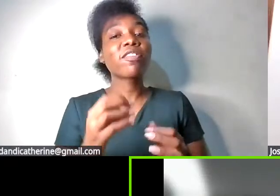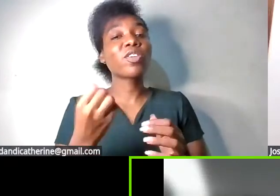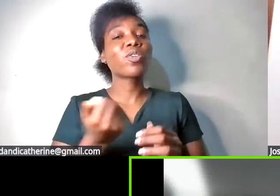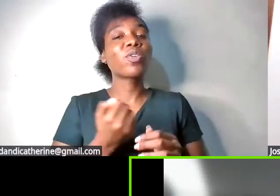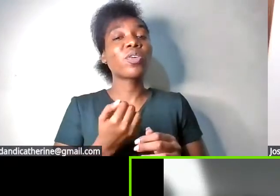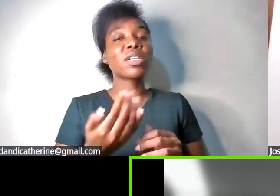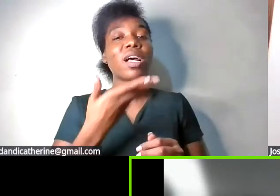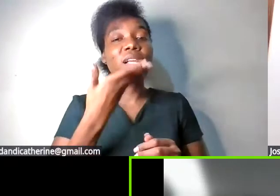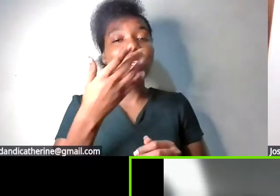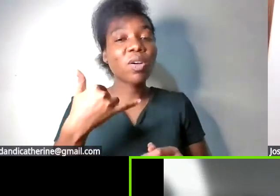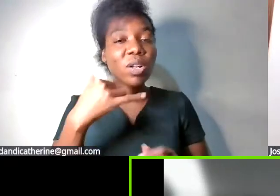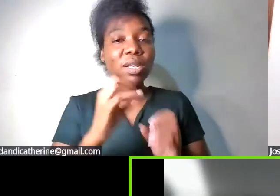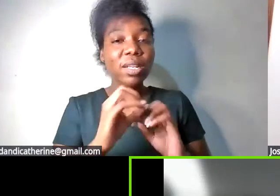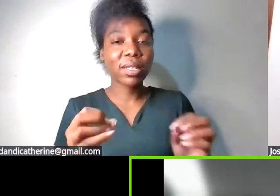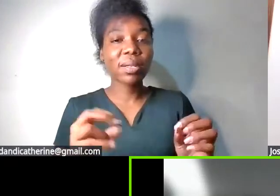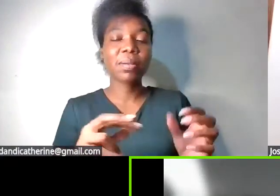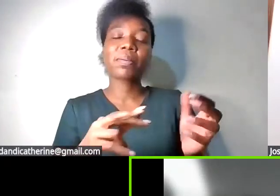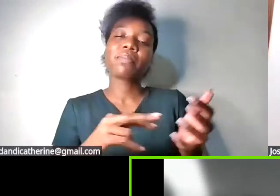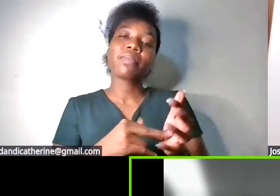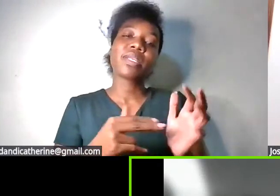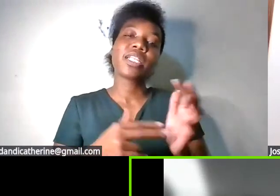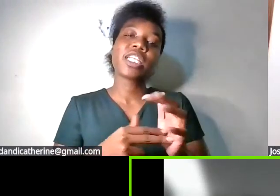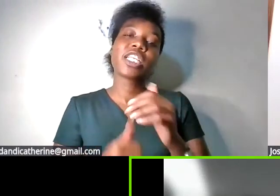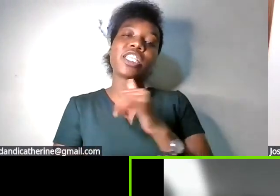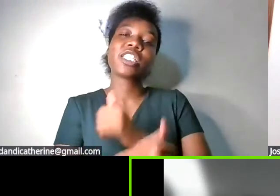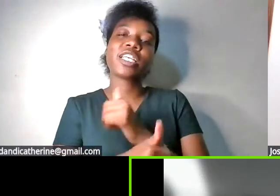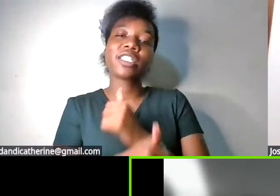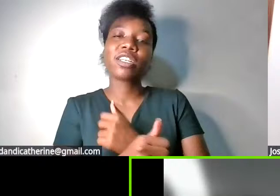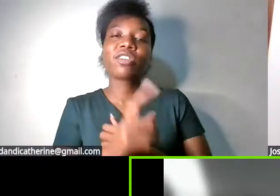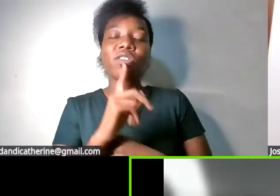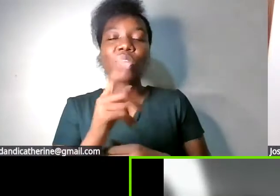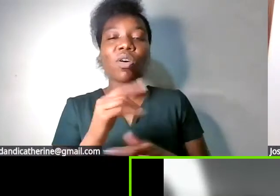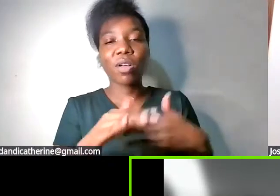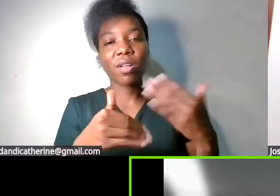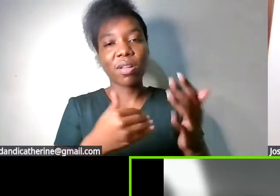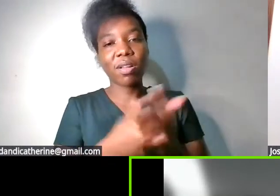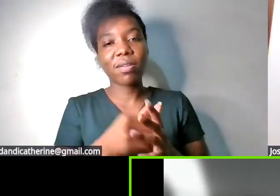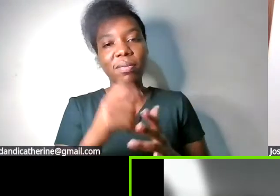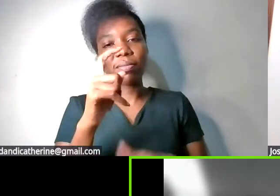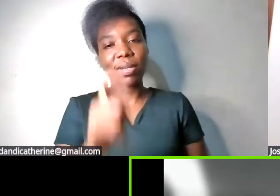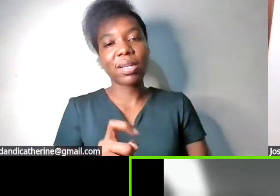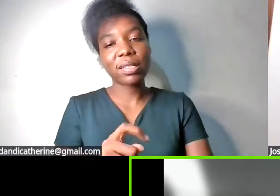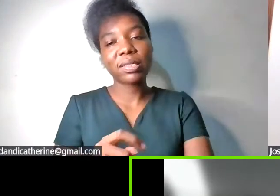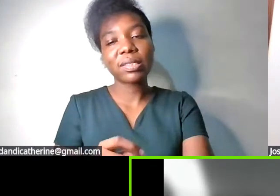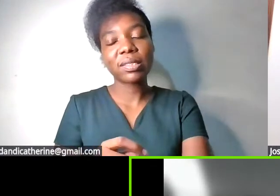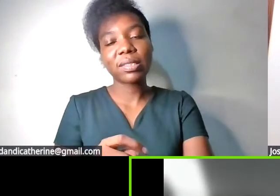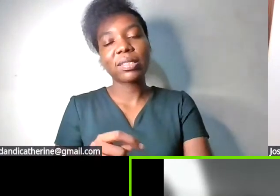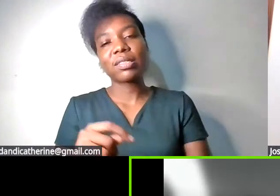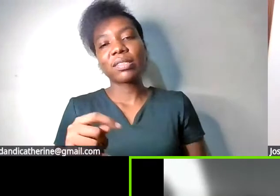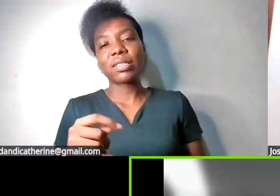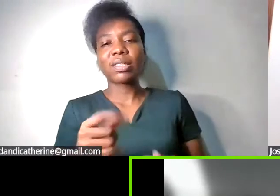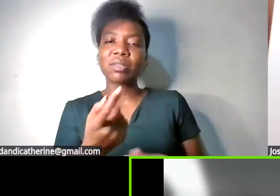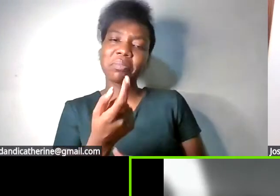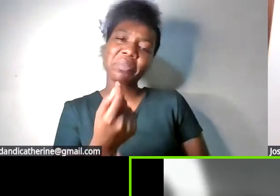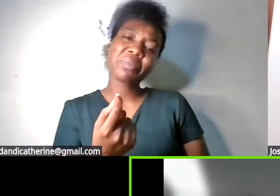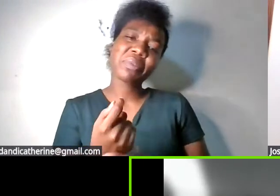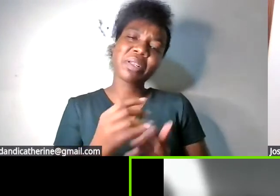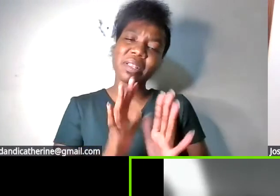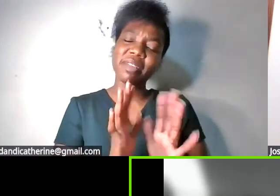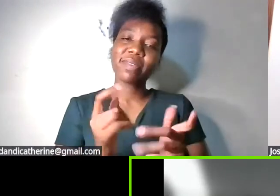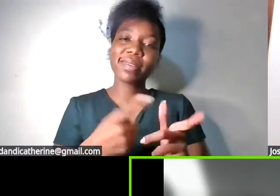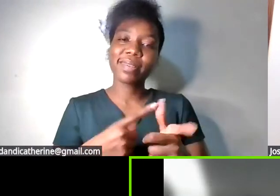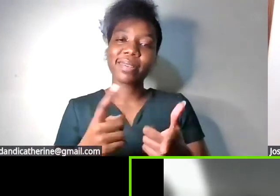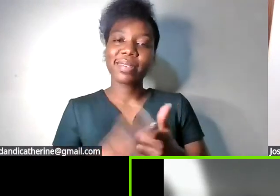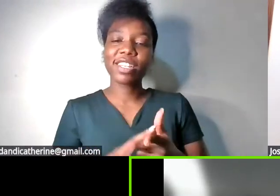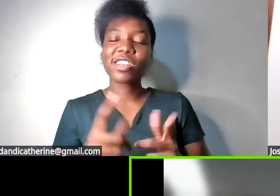mean that she's in danger. So everyone have to lay back a little bit and then learn it. They are going into a